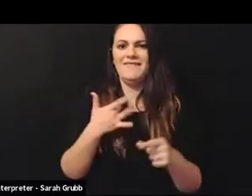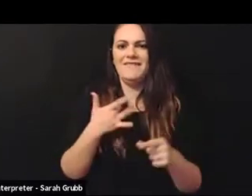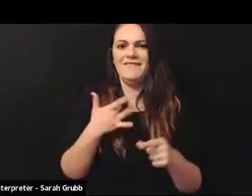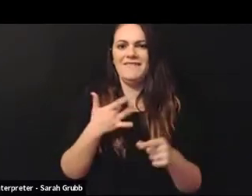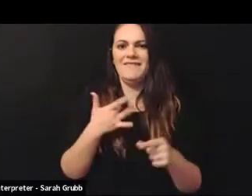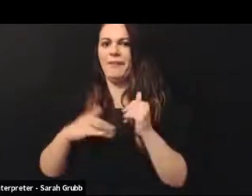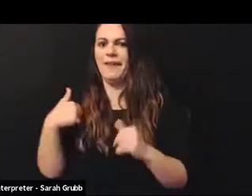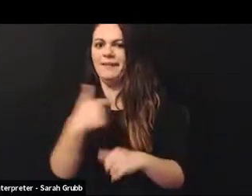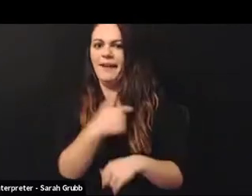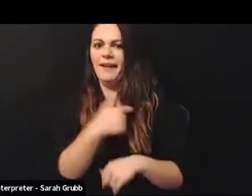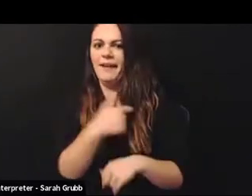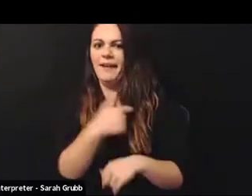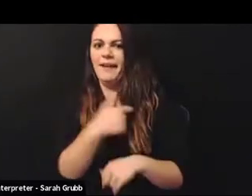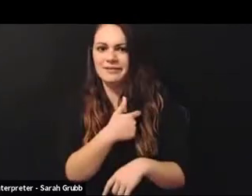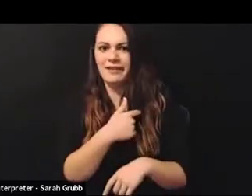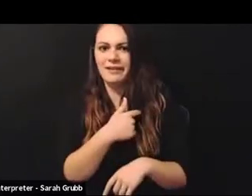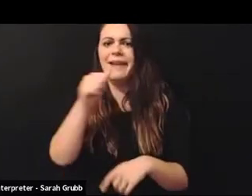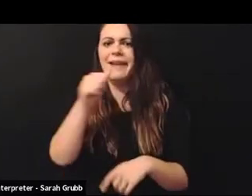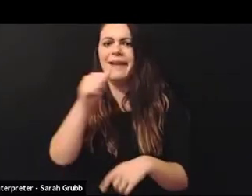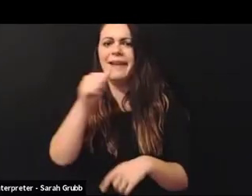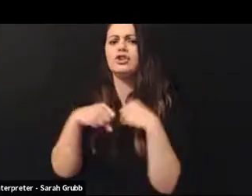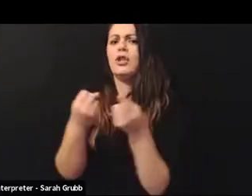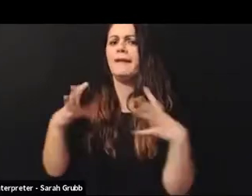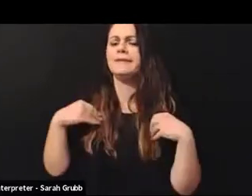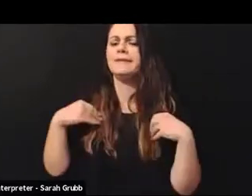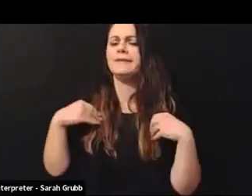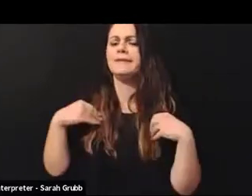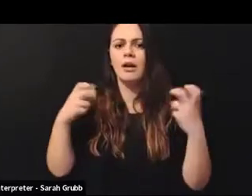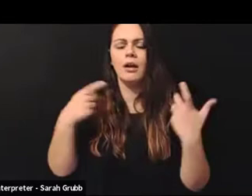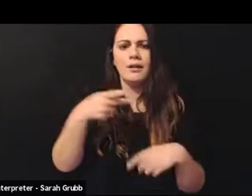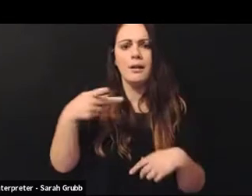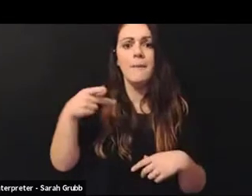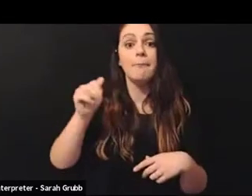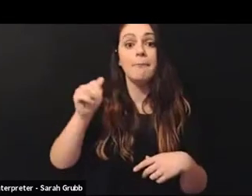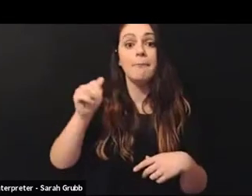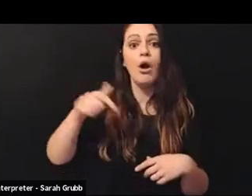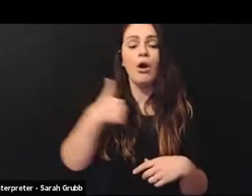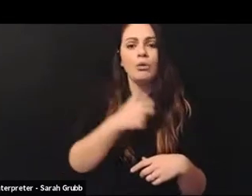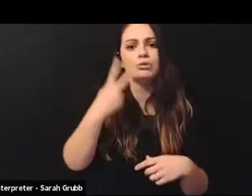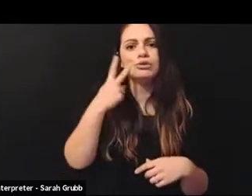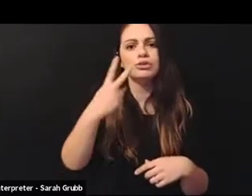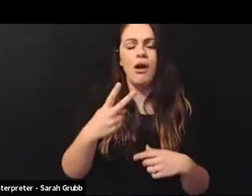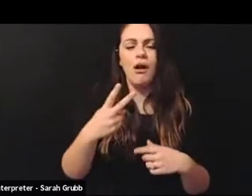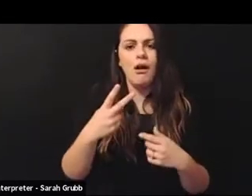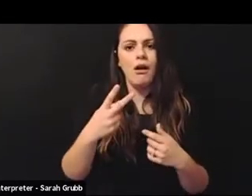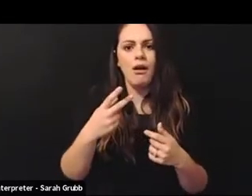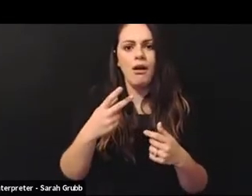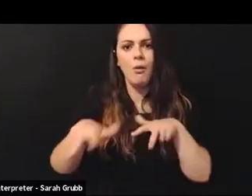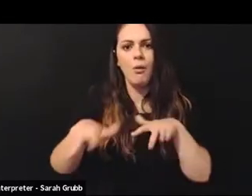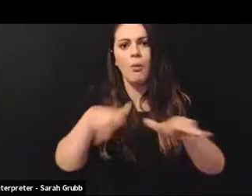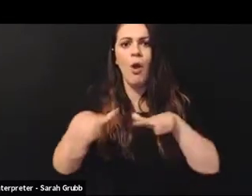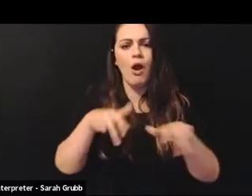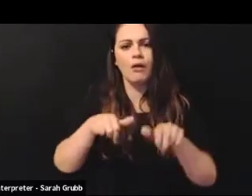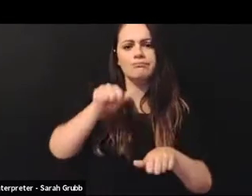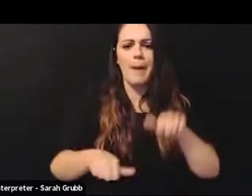the background and clapping his hands when he's out on a walk. And when he walks, he likes to stamp his feet. But those are all things